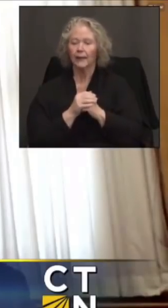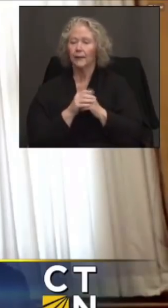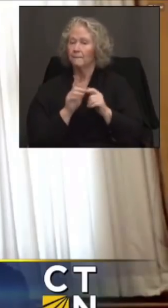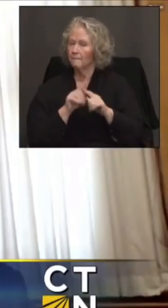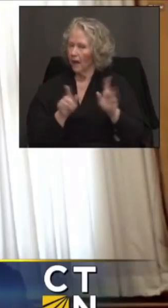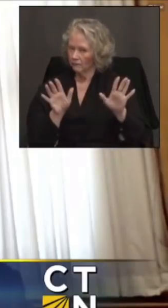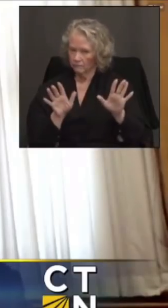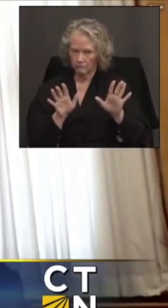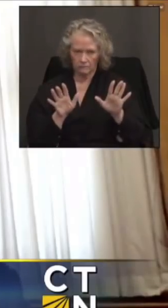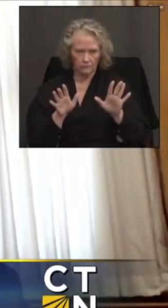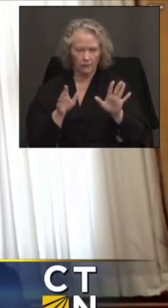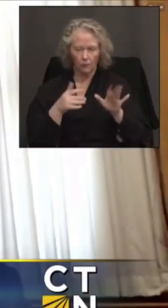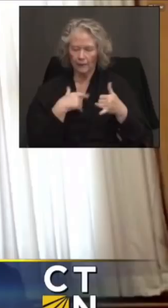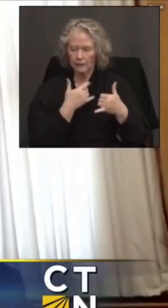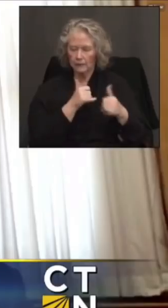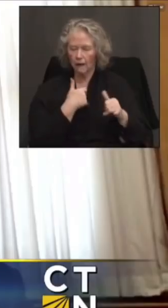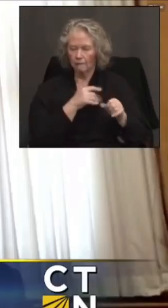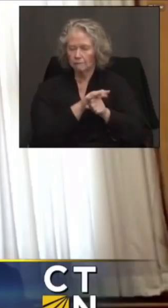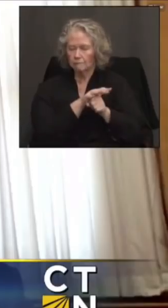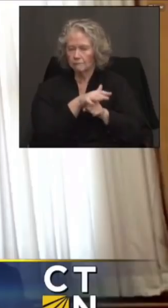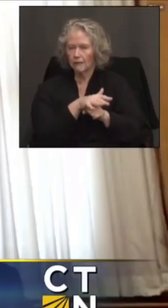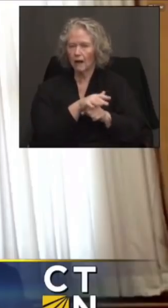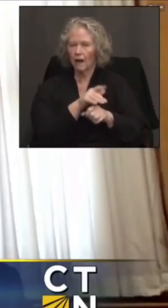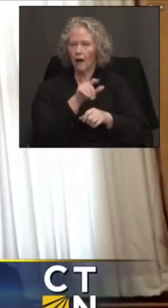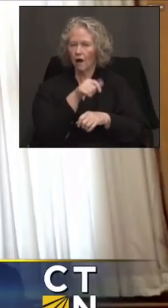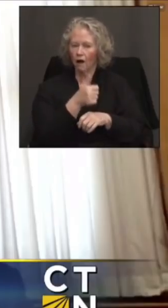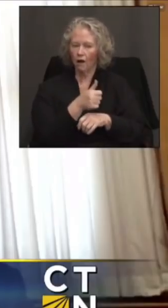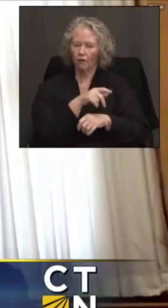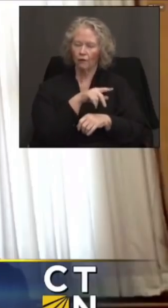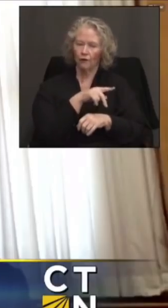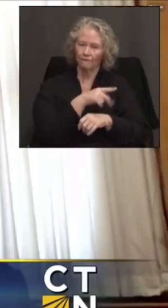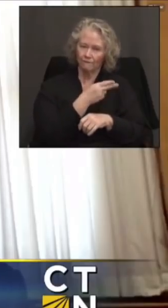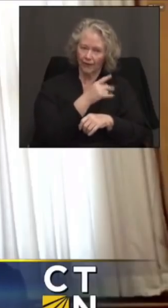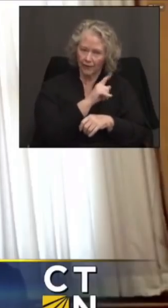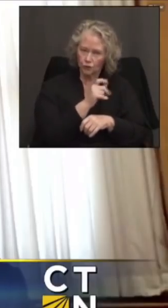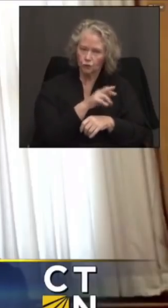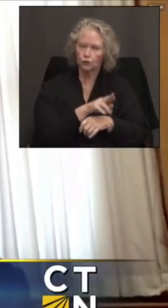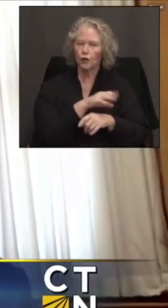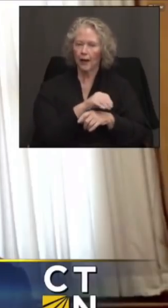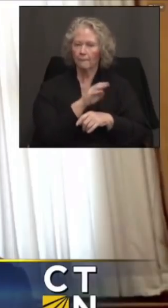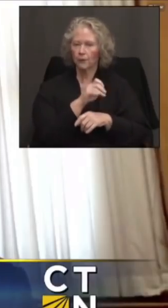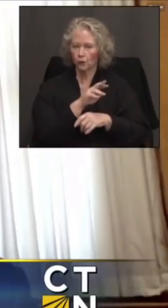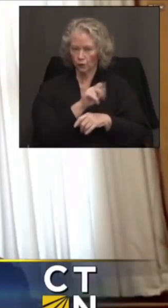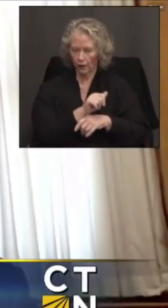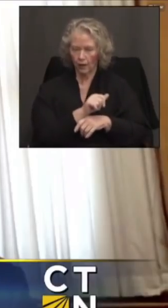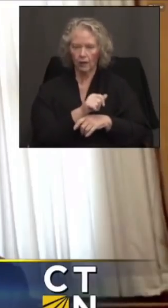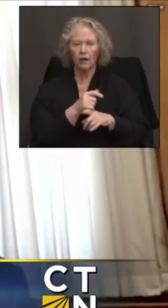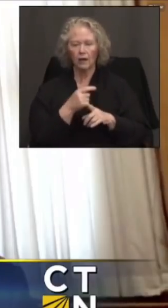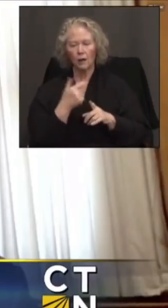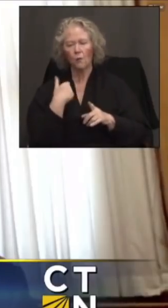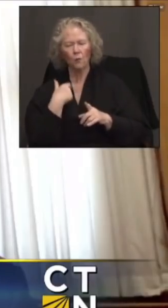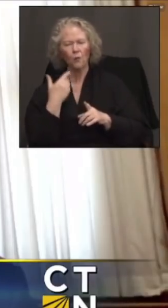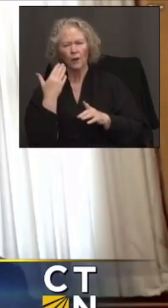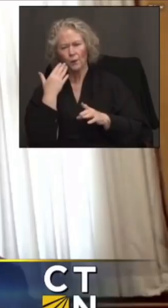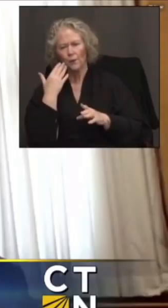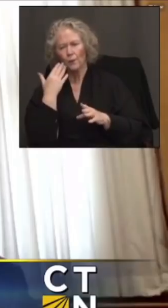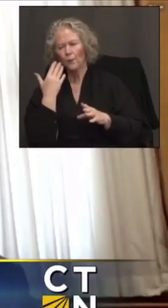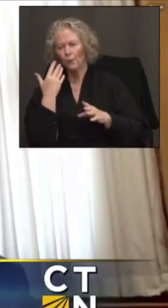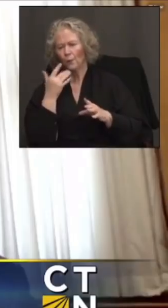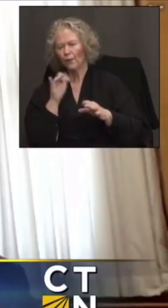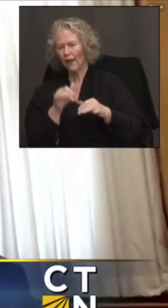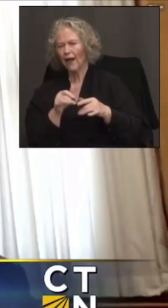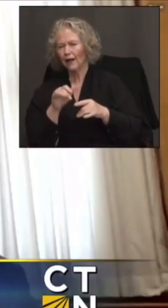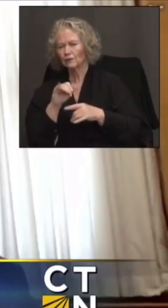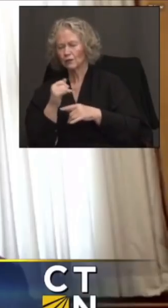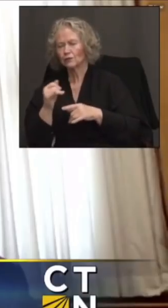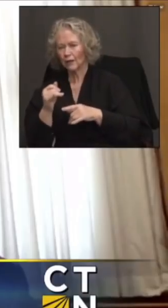discussed, we still have an awful lot of vaccine coming into the state. We had always anticipated the Johnson & Johnson deliveries to step down this week and beyond, but it's stepped